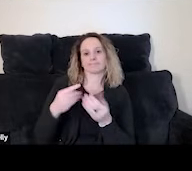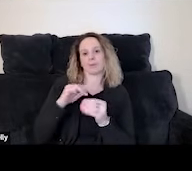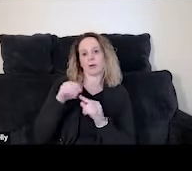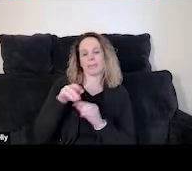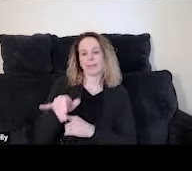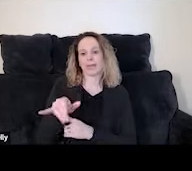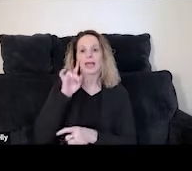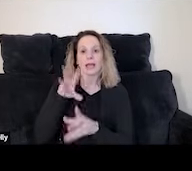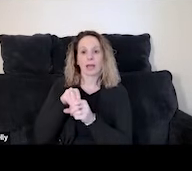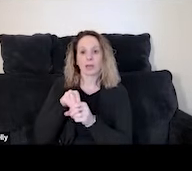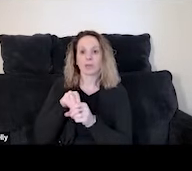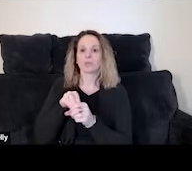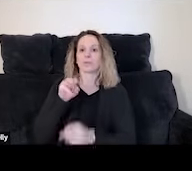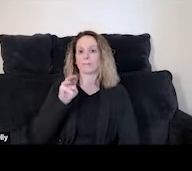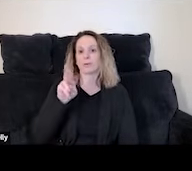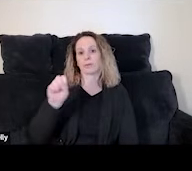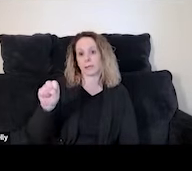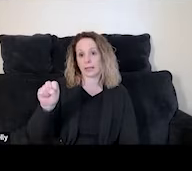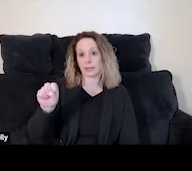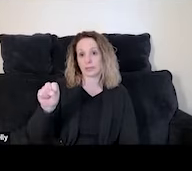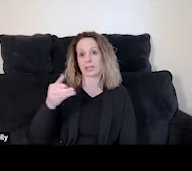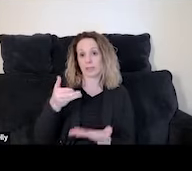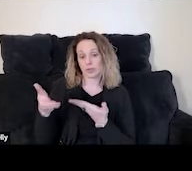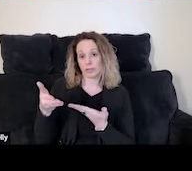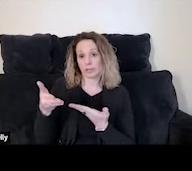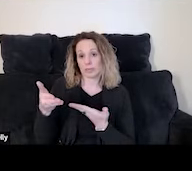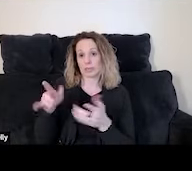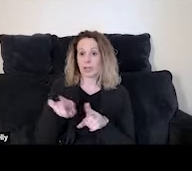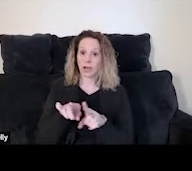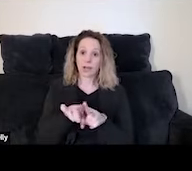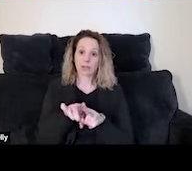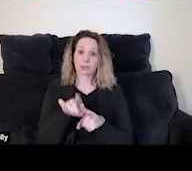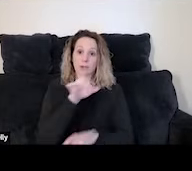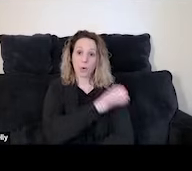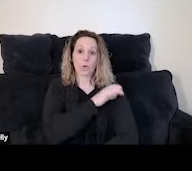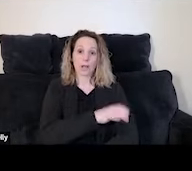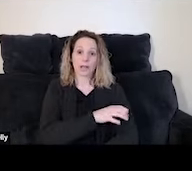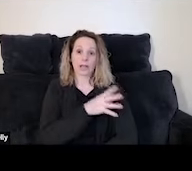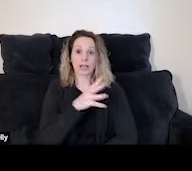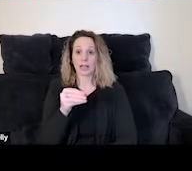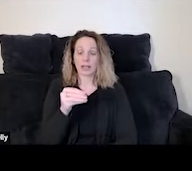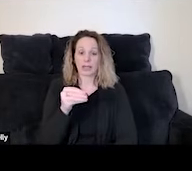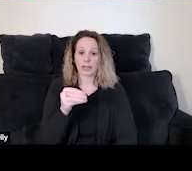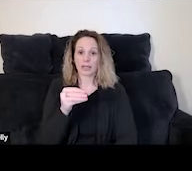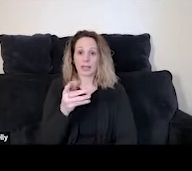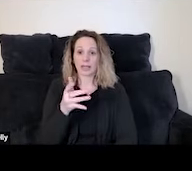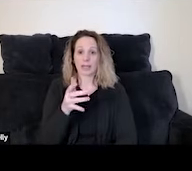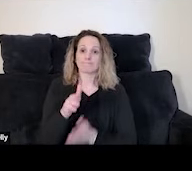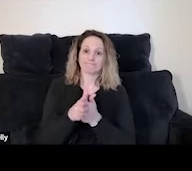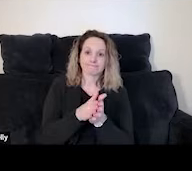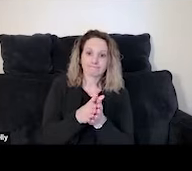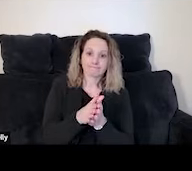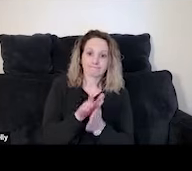That includes mobile response stabilization service, also the clinical and drive